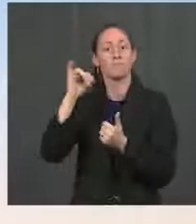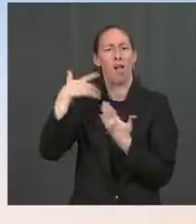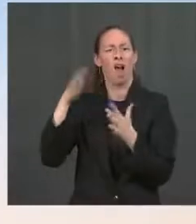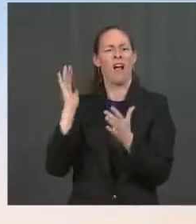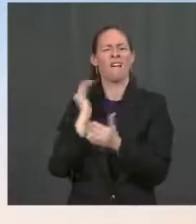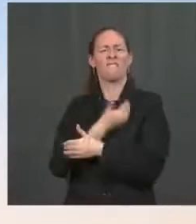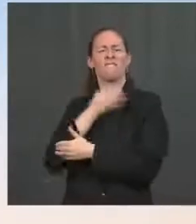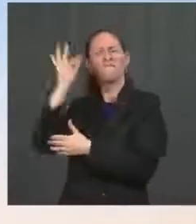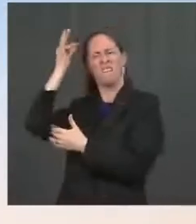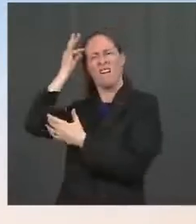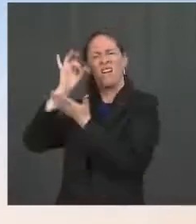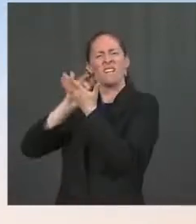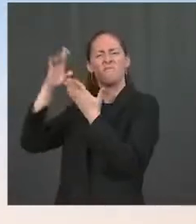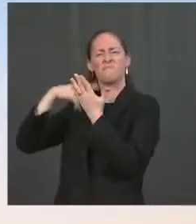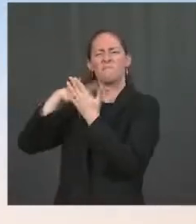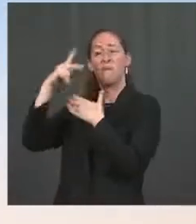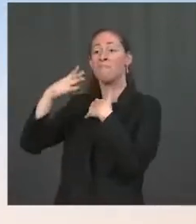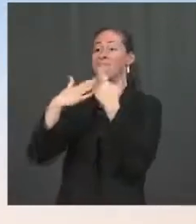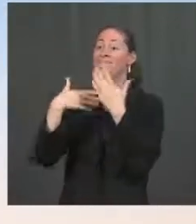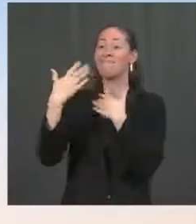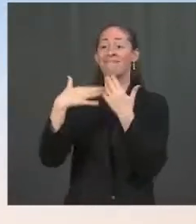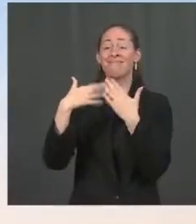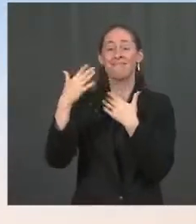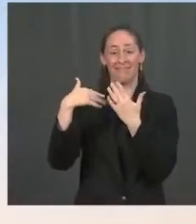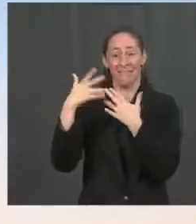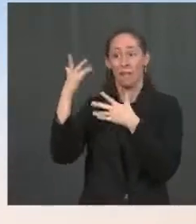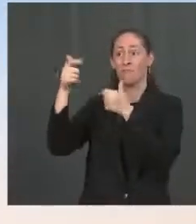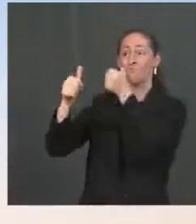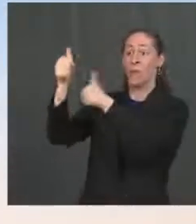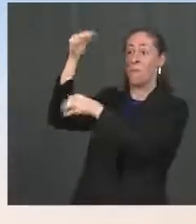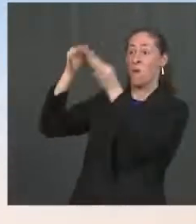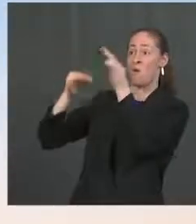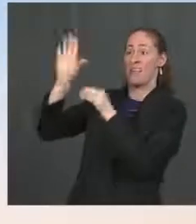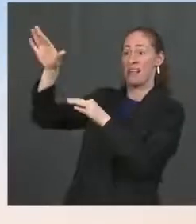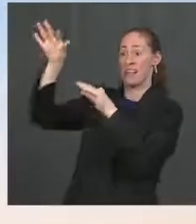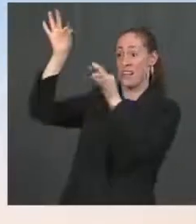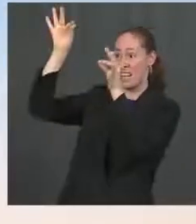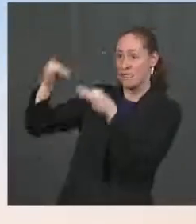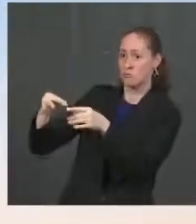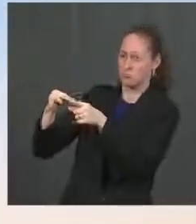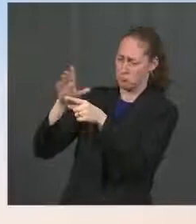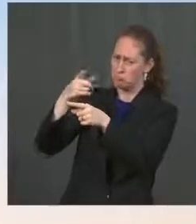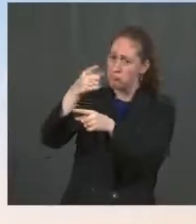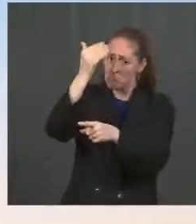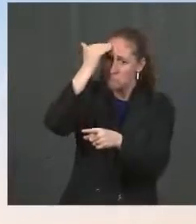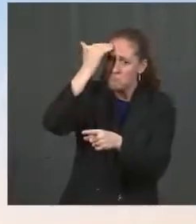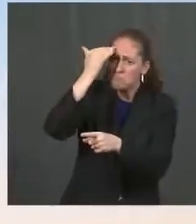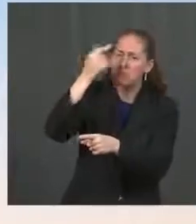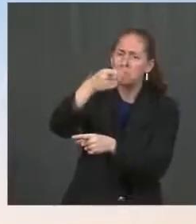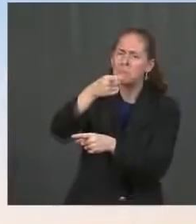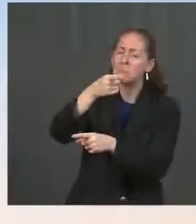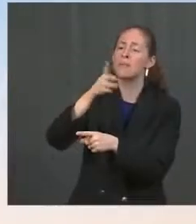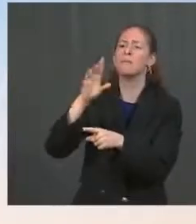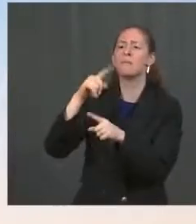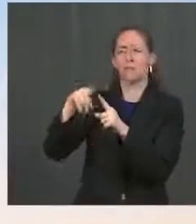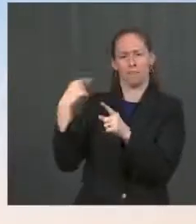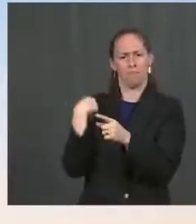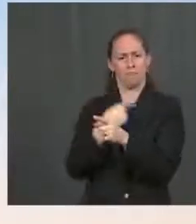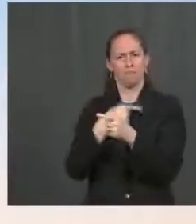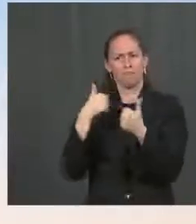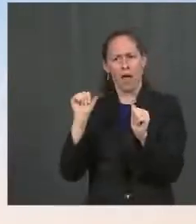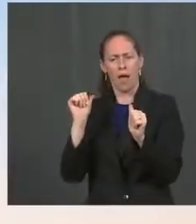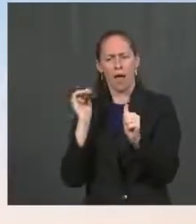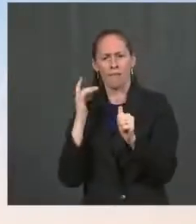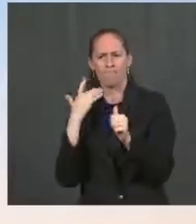have, and even as there are not enough votes in Congress. That is absolutely true. And we have taken a number of steps in the federal government, reducing red